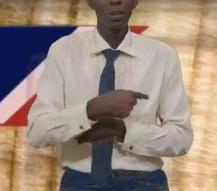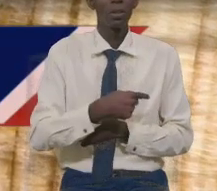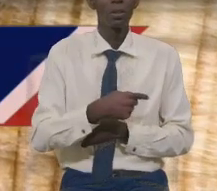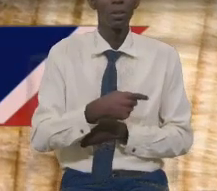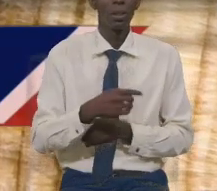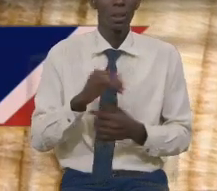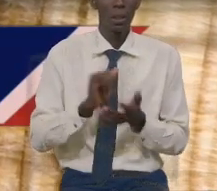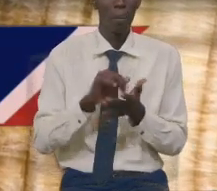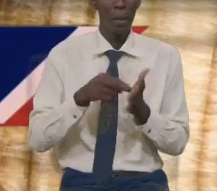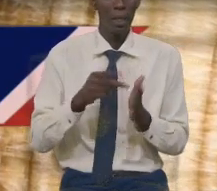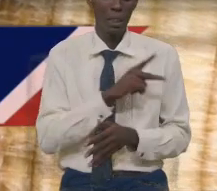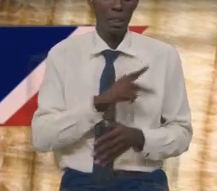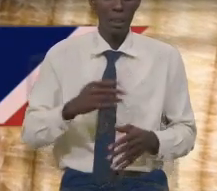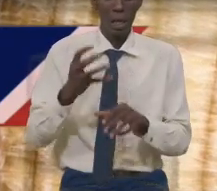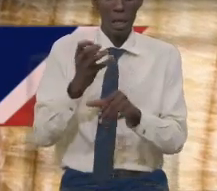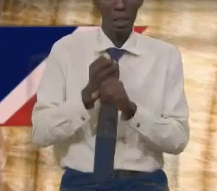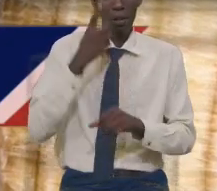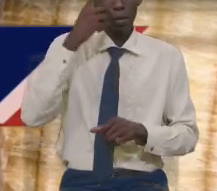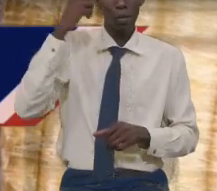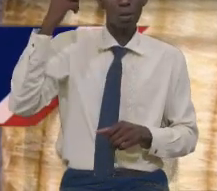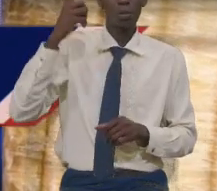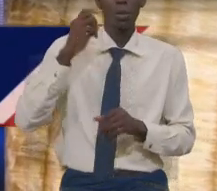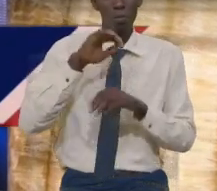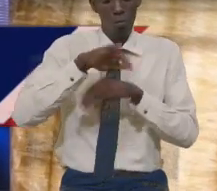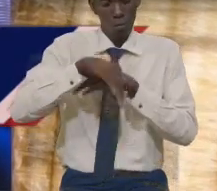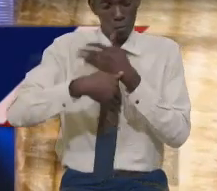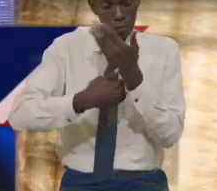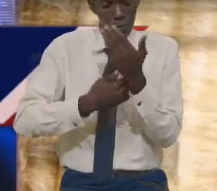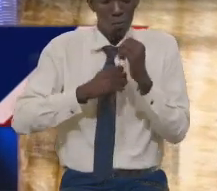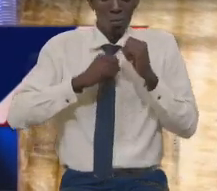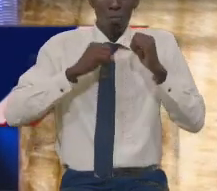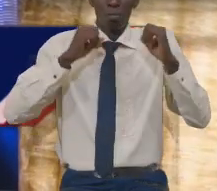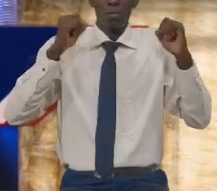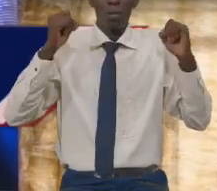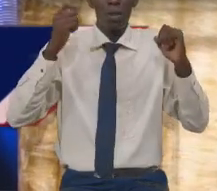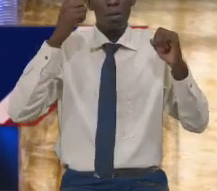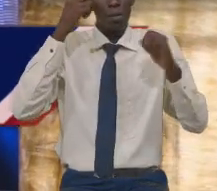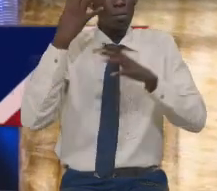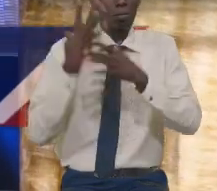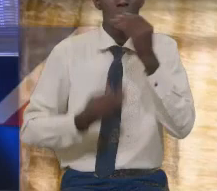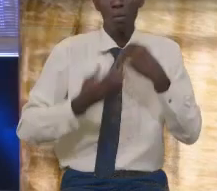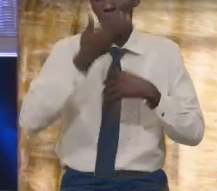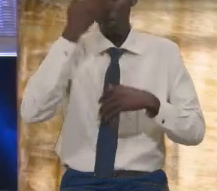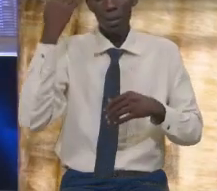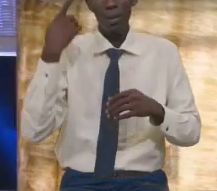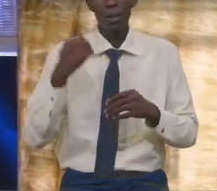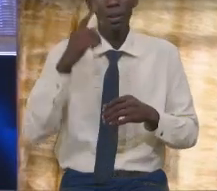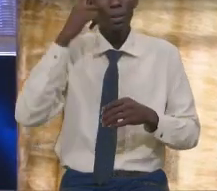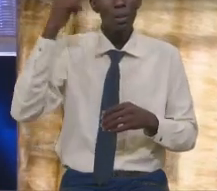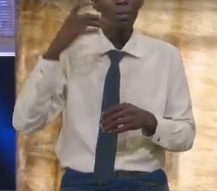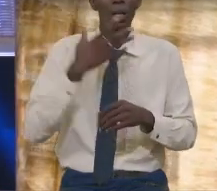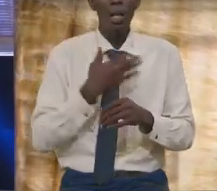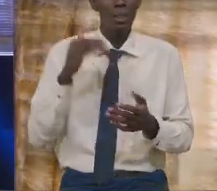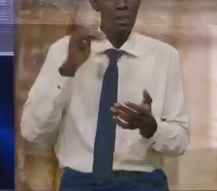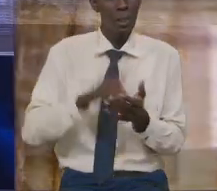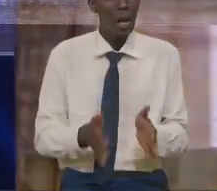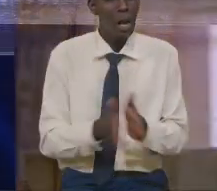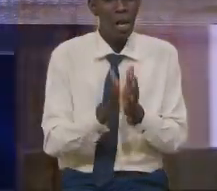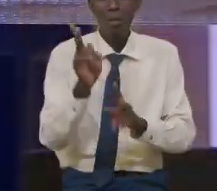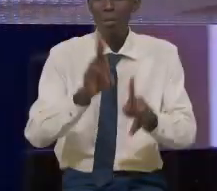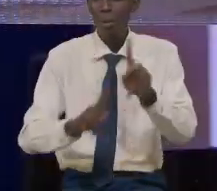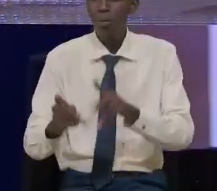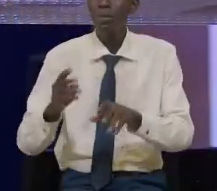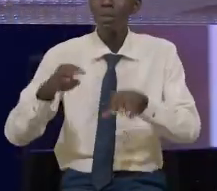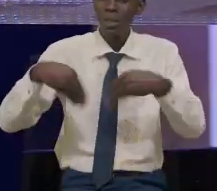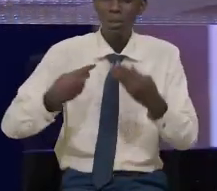a dream. When he woke up in the morning, he had forgotten. And then he was asking them, reveal the dream. Reveal